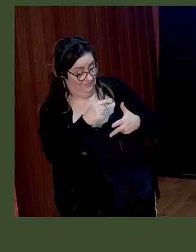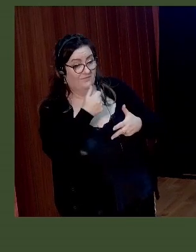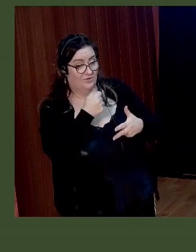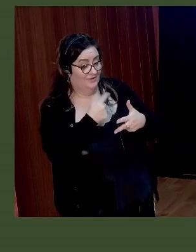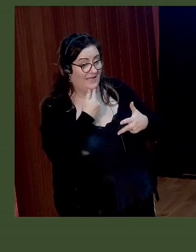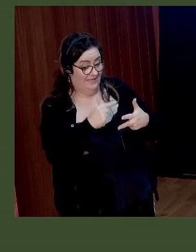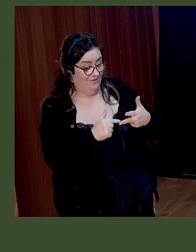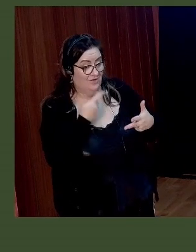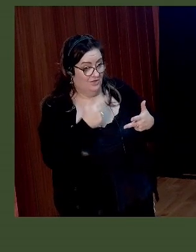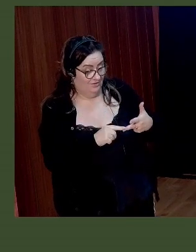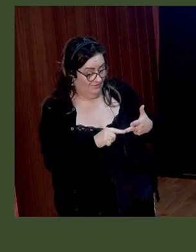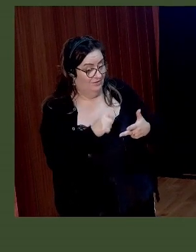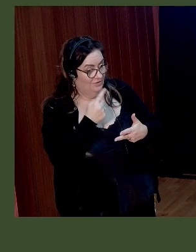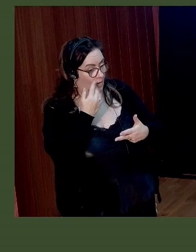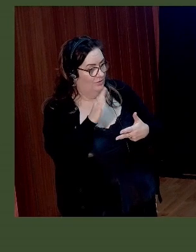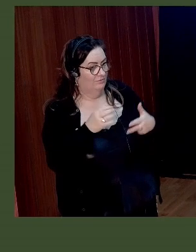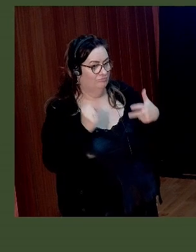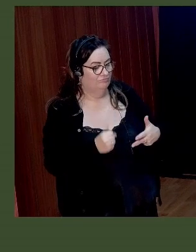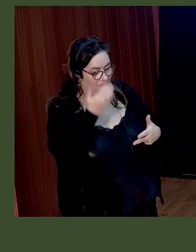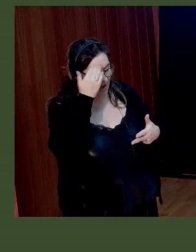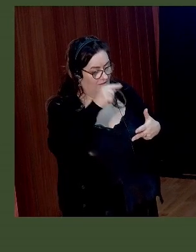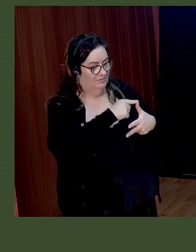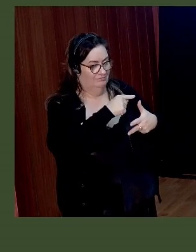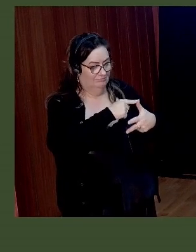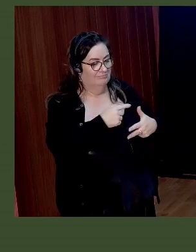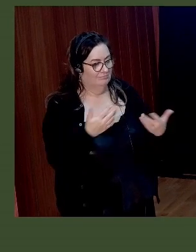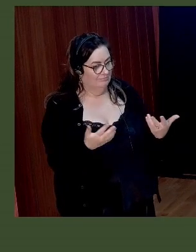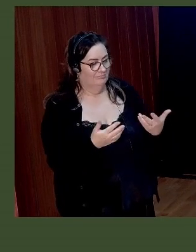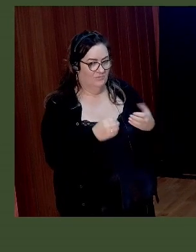The message focused on the distinctiveness of the Irish nation and its right